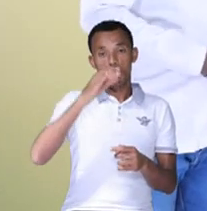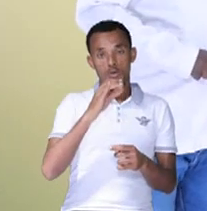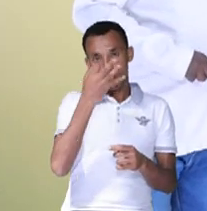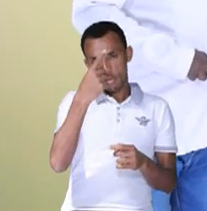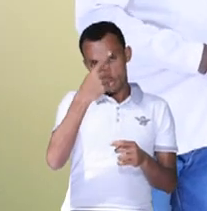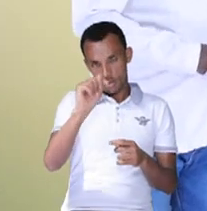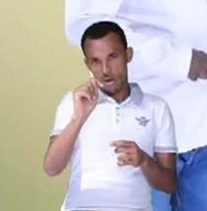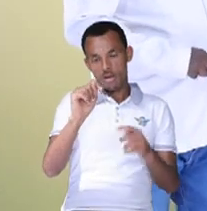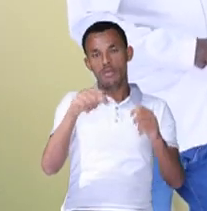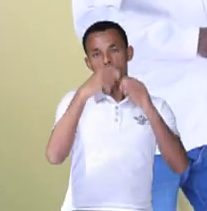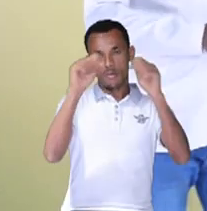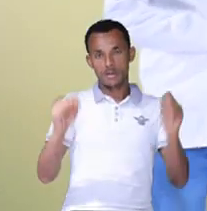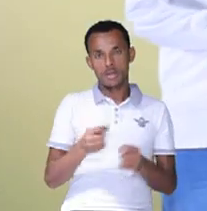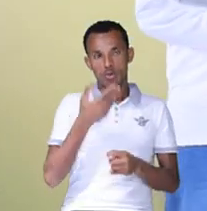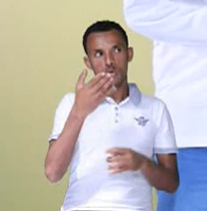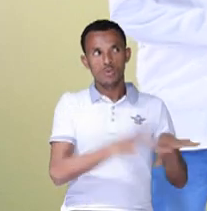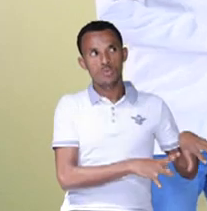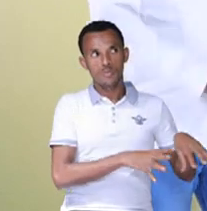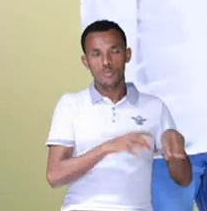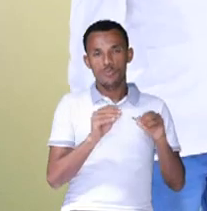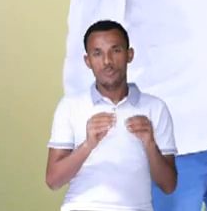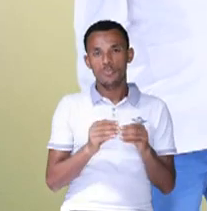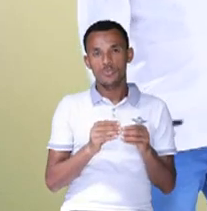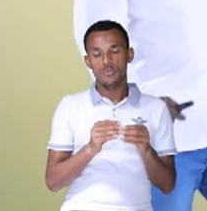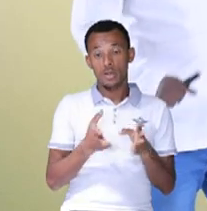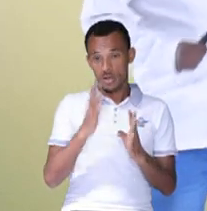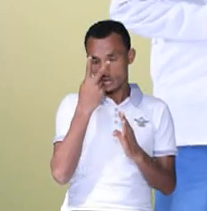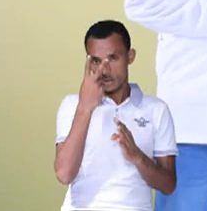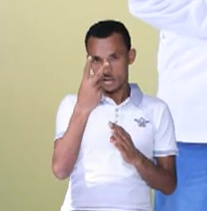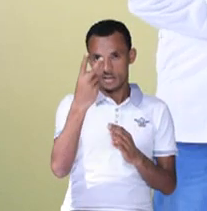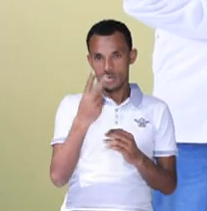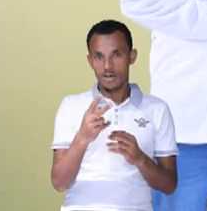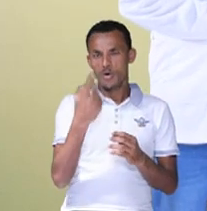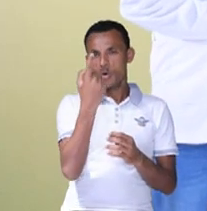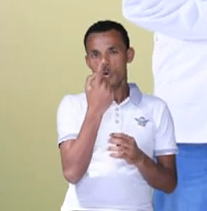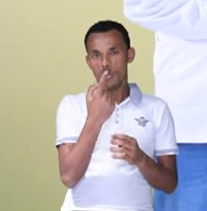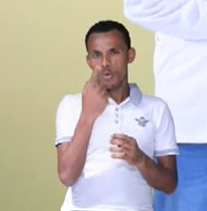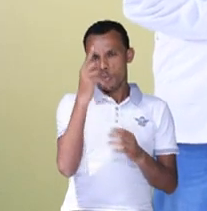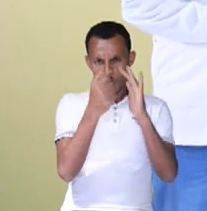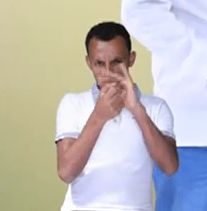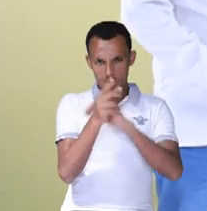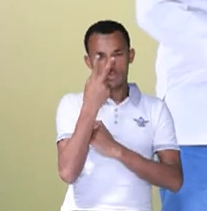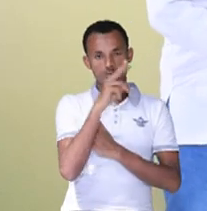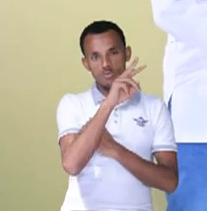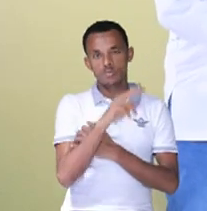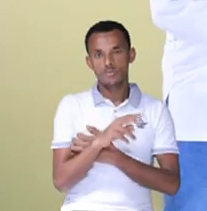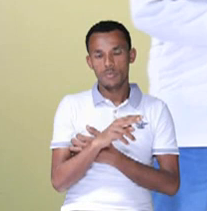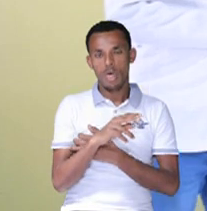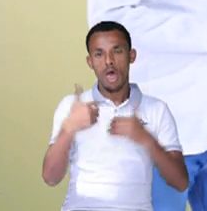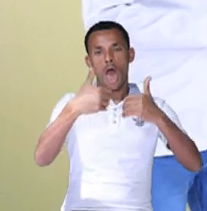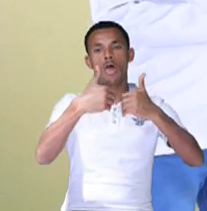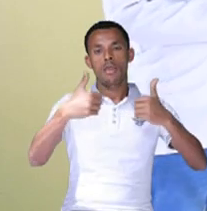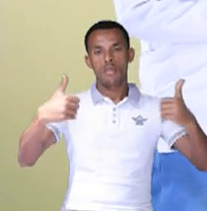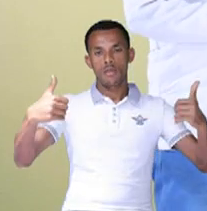trapezium. Good, student. Let you see one example.